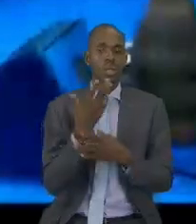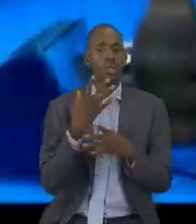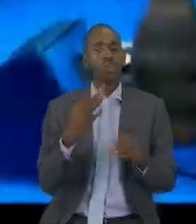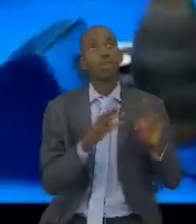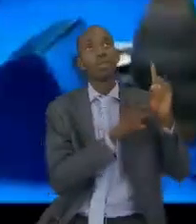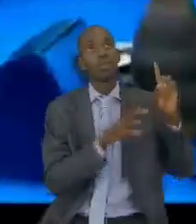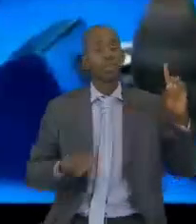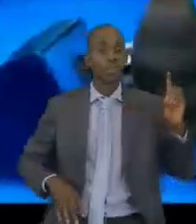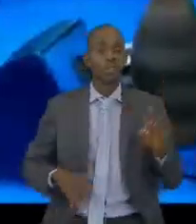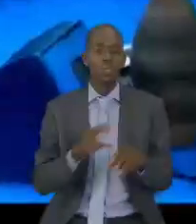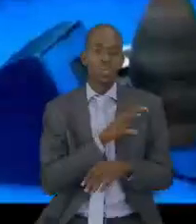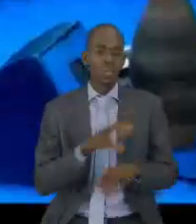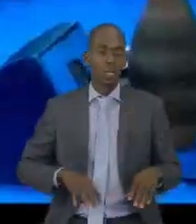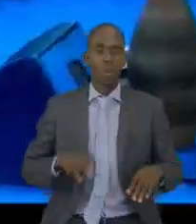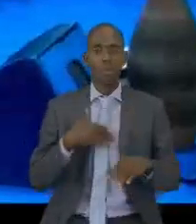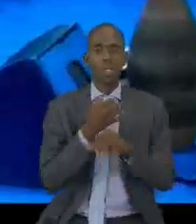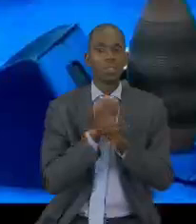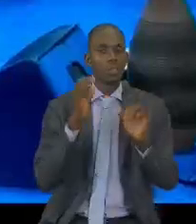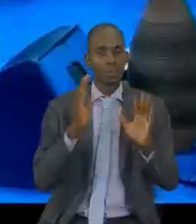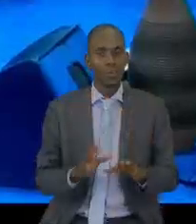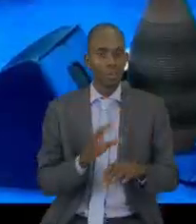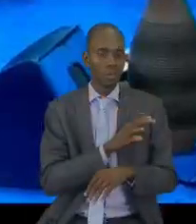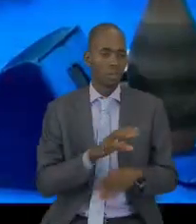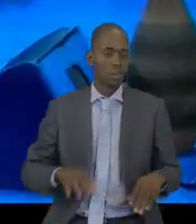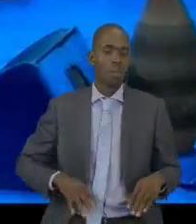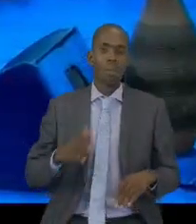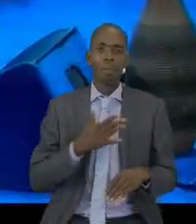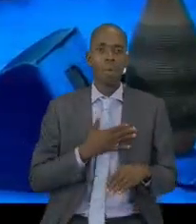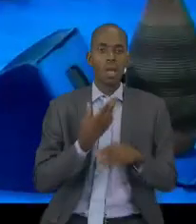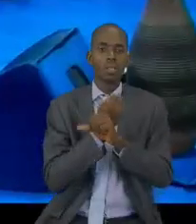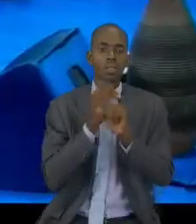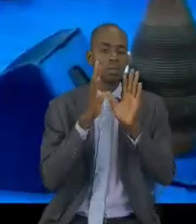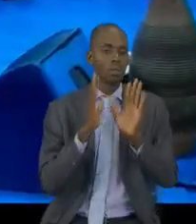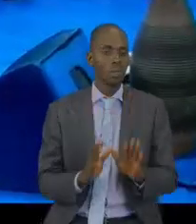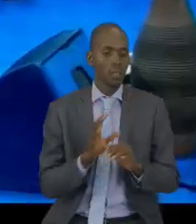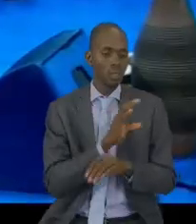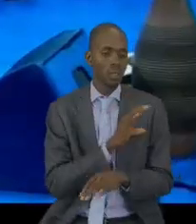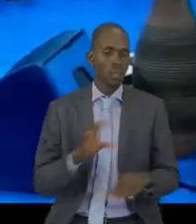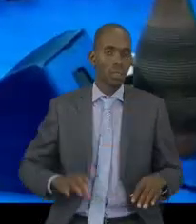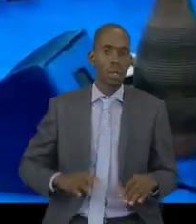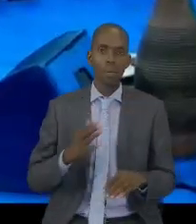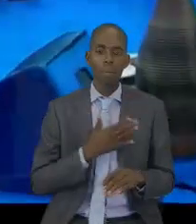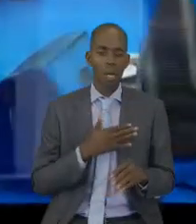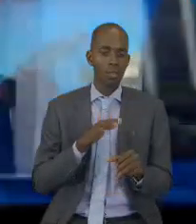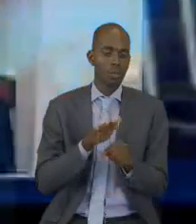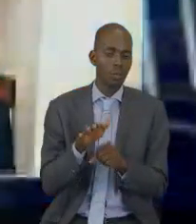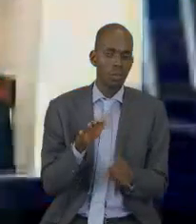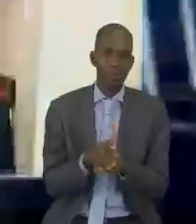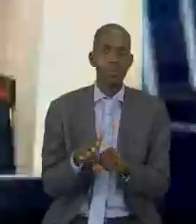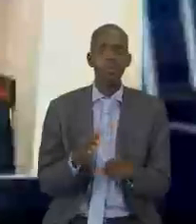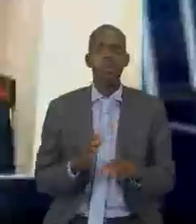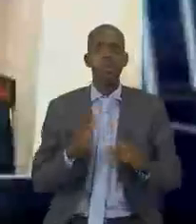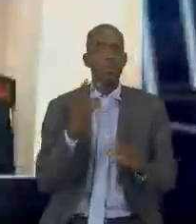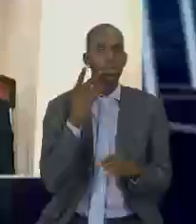Christ, my Savior. Christ, my Redeemer. Christ, my sufficiency. Look at the last